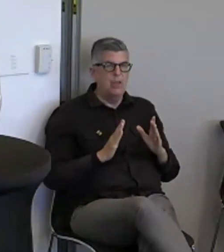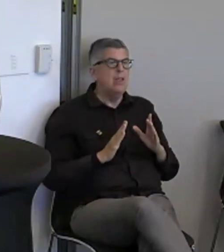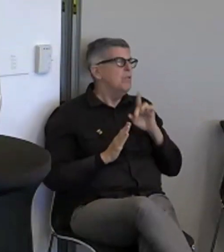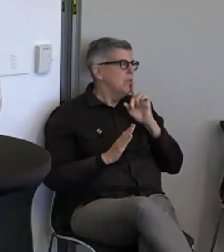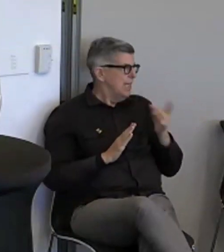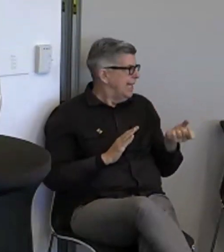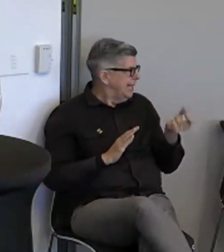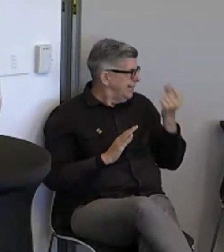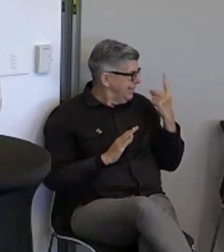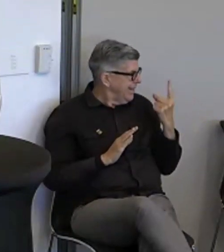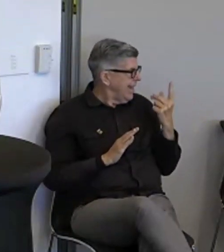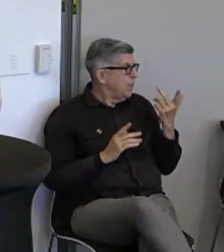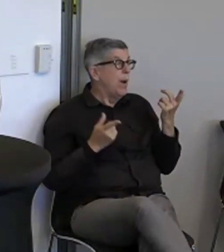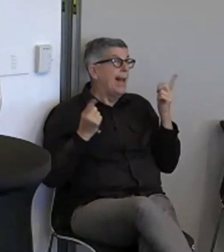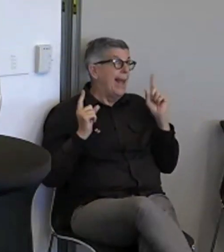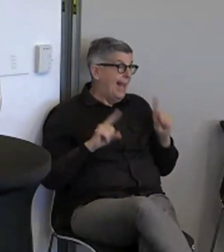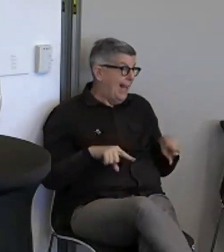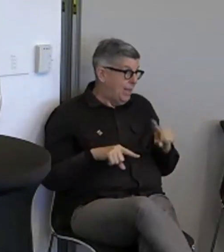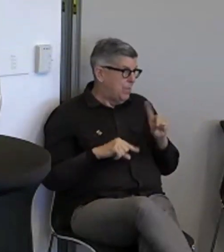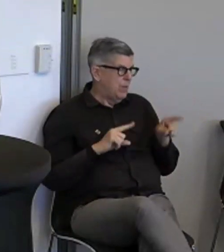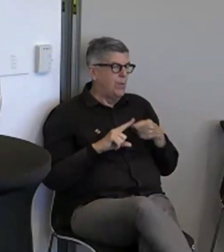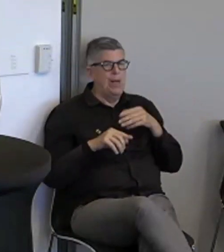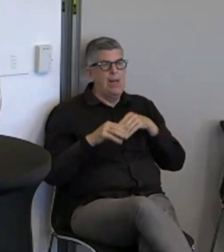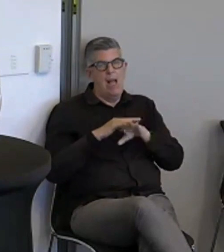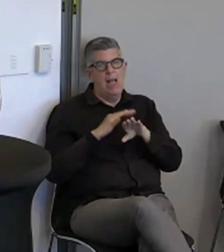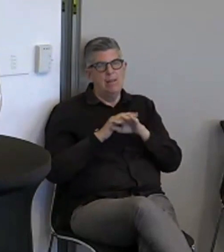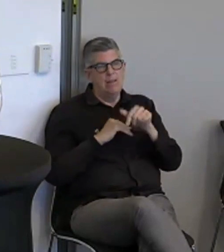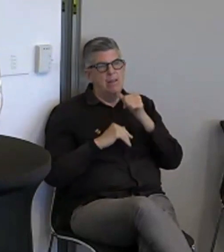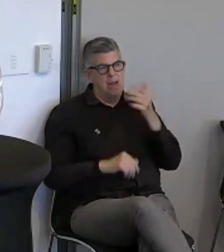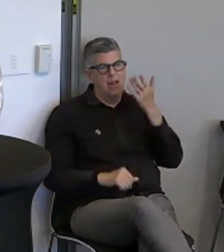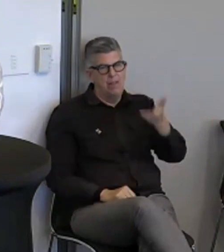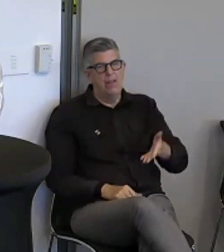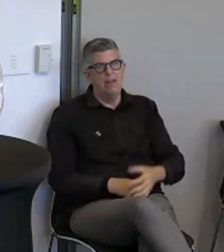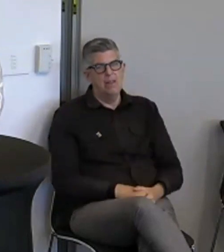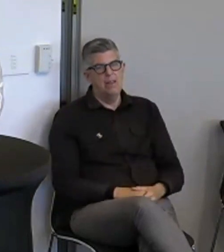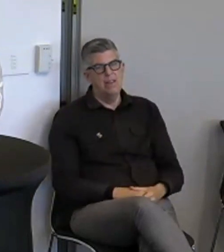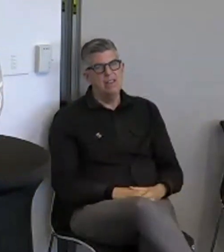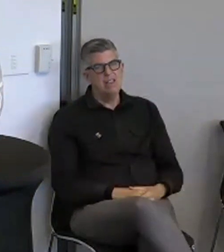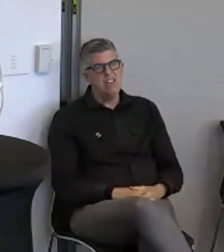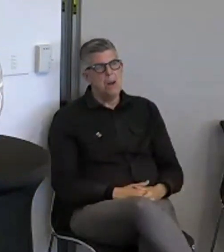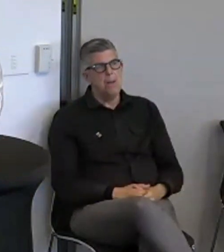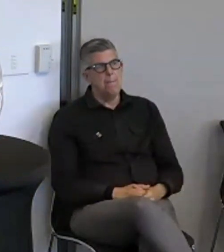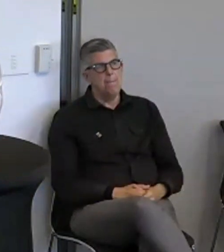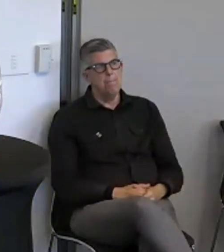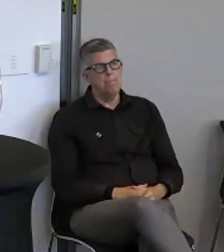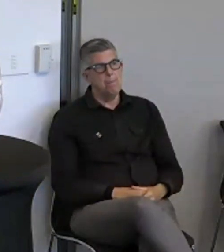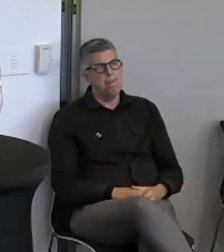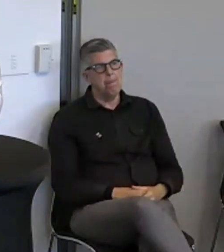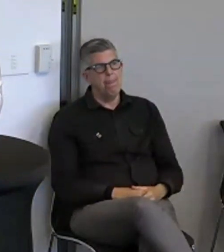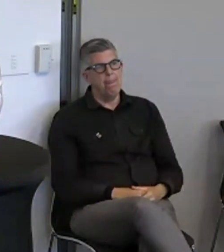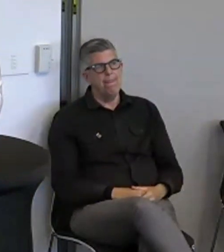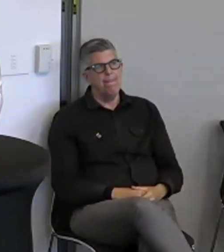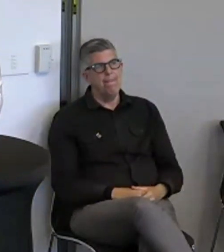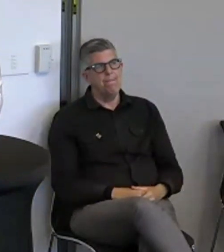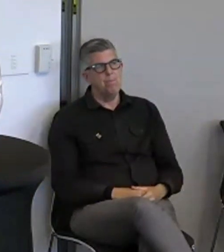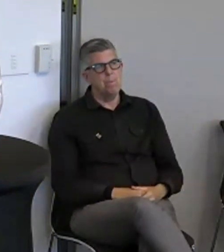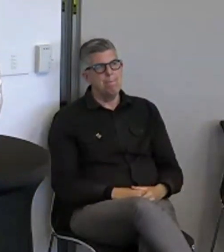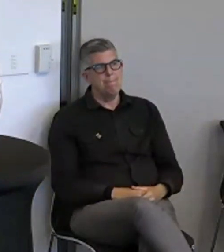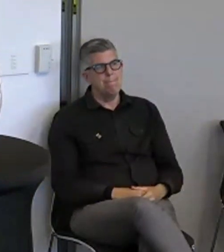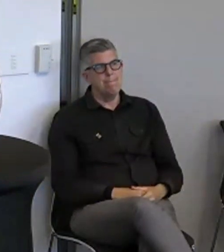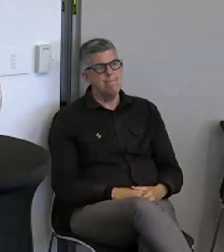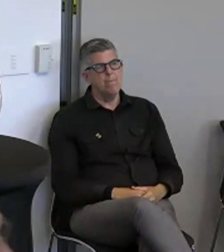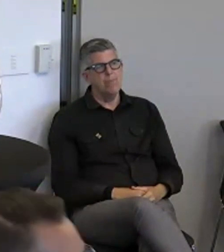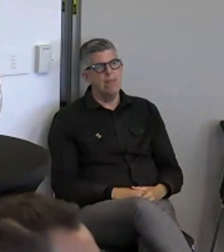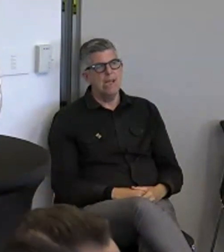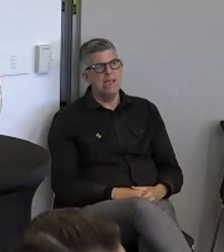are when access is not there. Yeah, Jess. Sure. Let me bring you a mic.